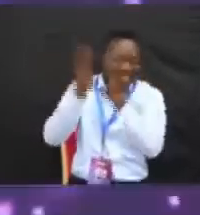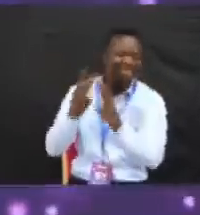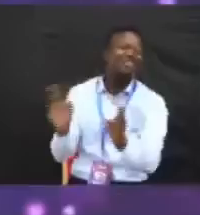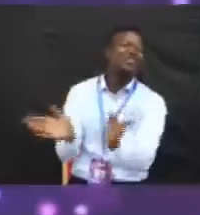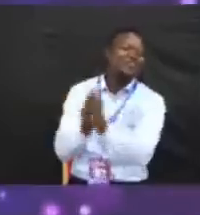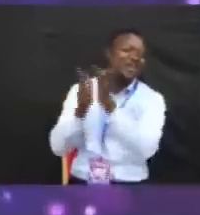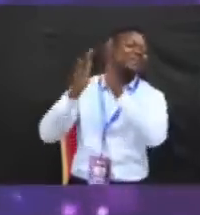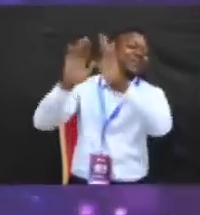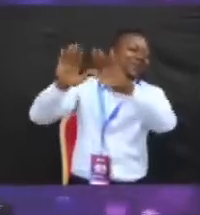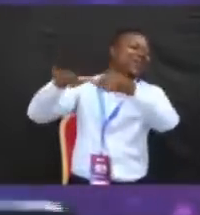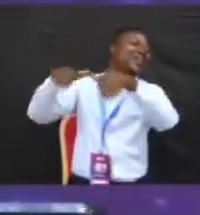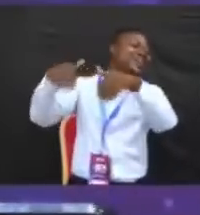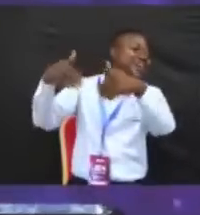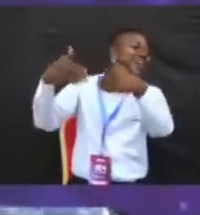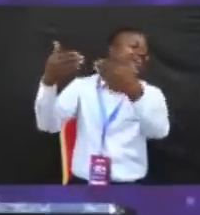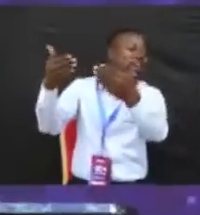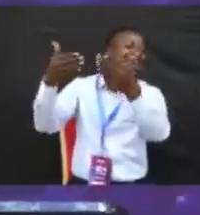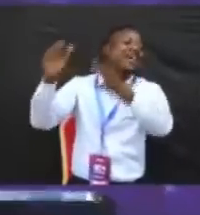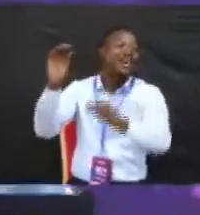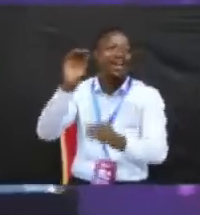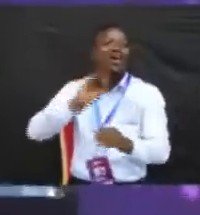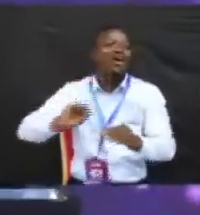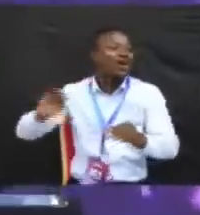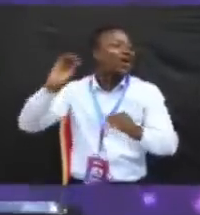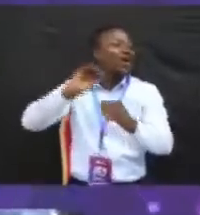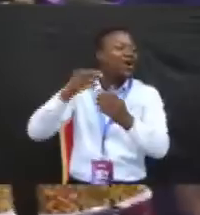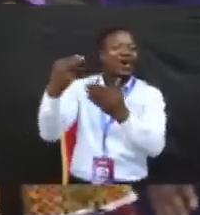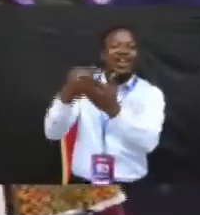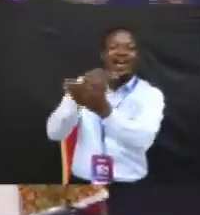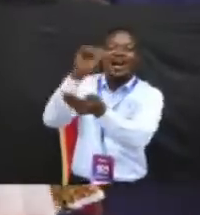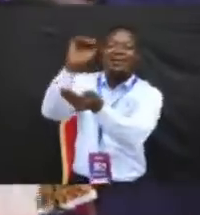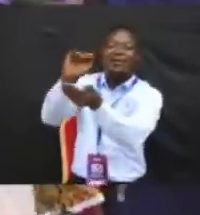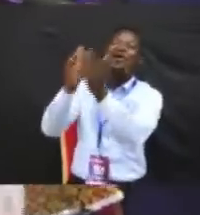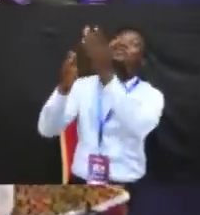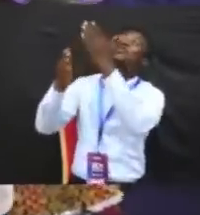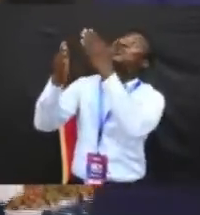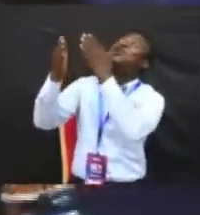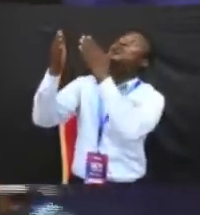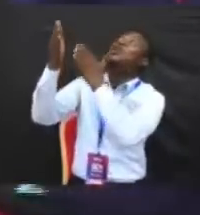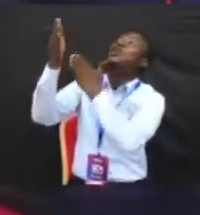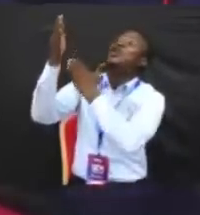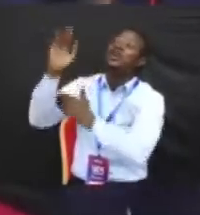worthy to be praised. Oh lamb of God. Oh,